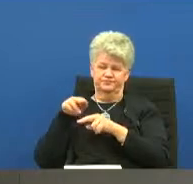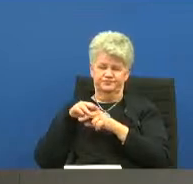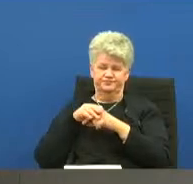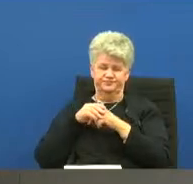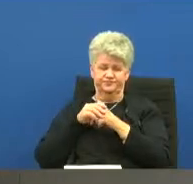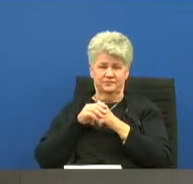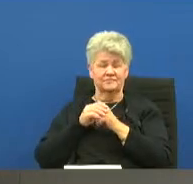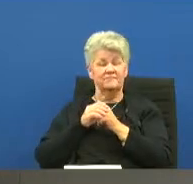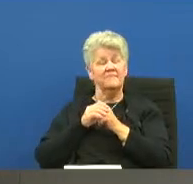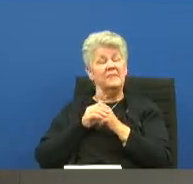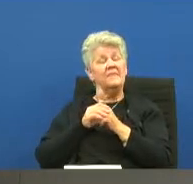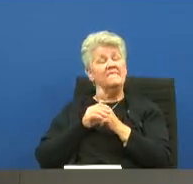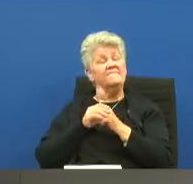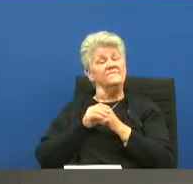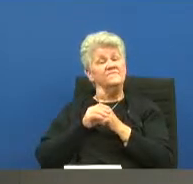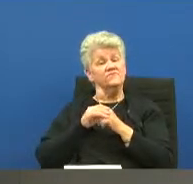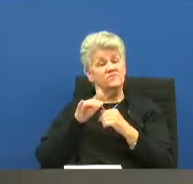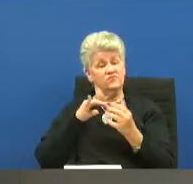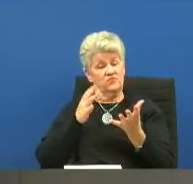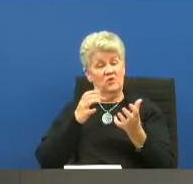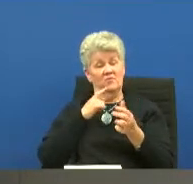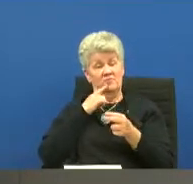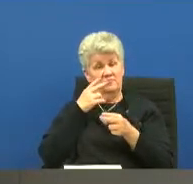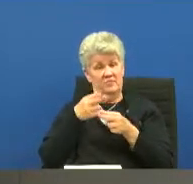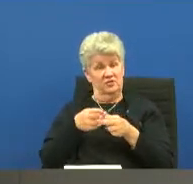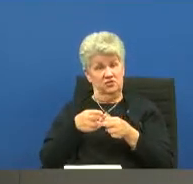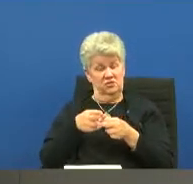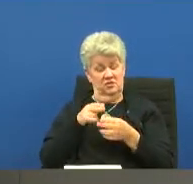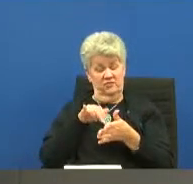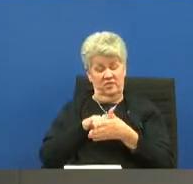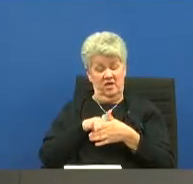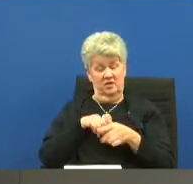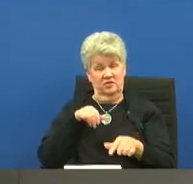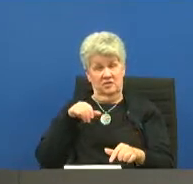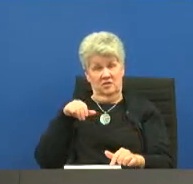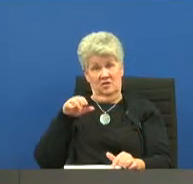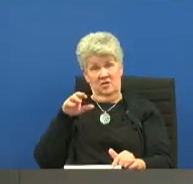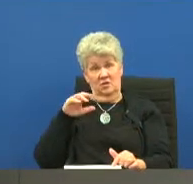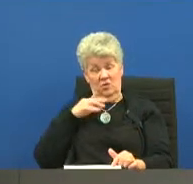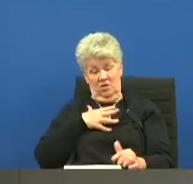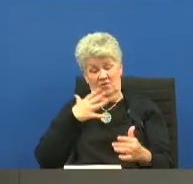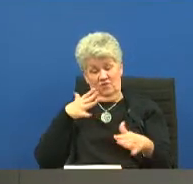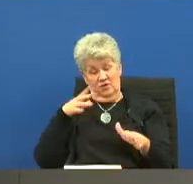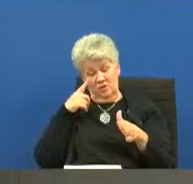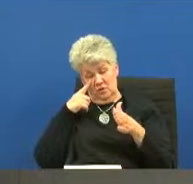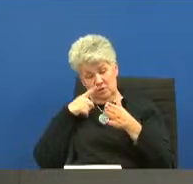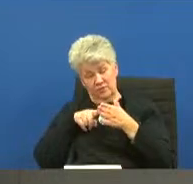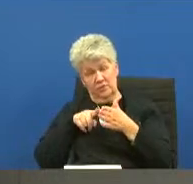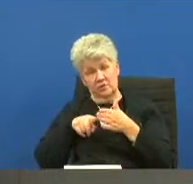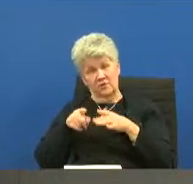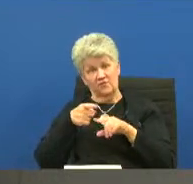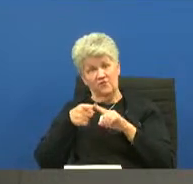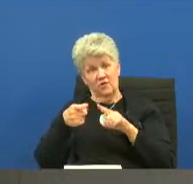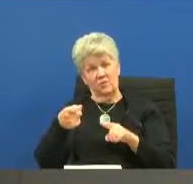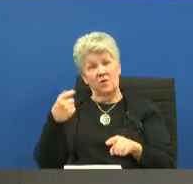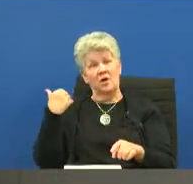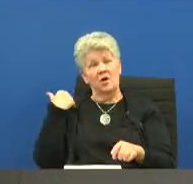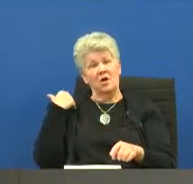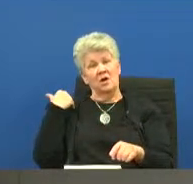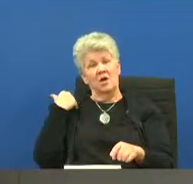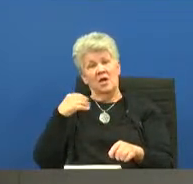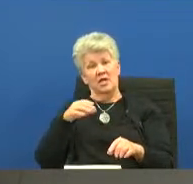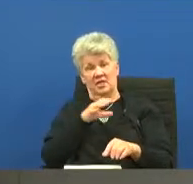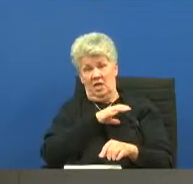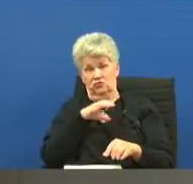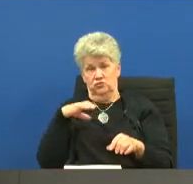close. I just wanted to make mention of that this was looked into by the previous council person,